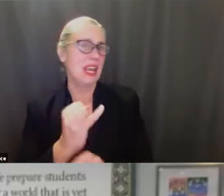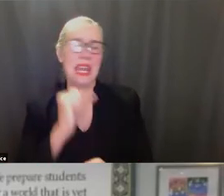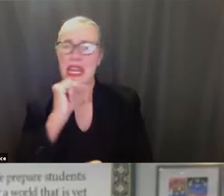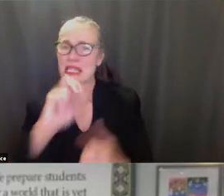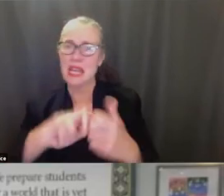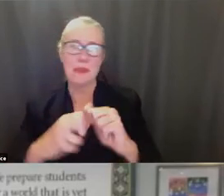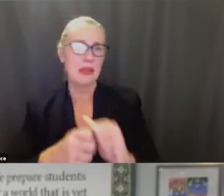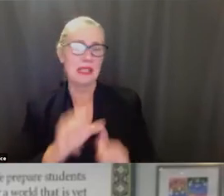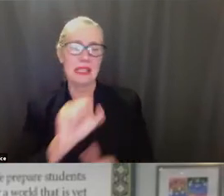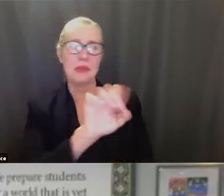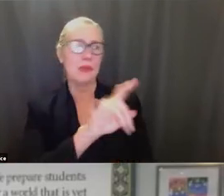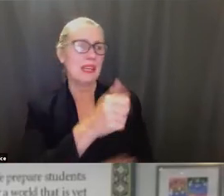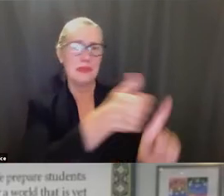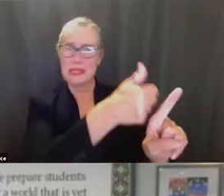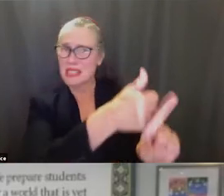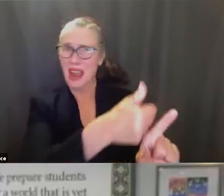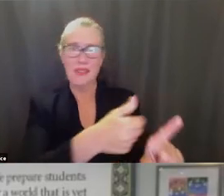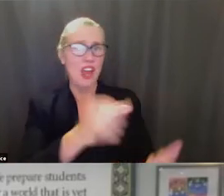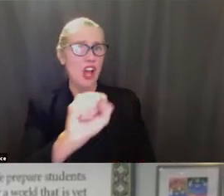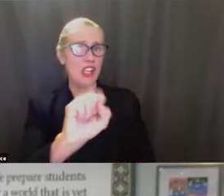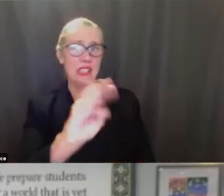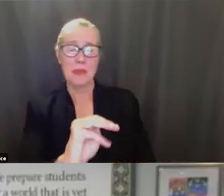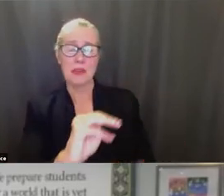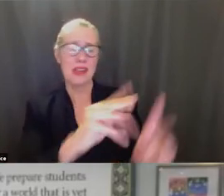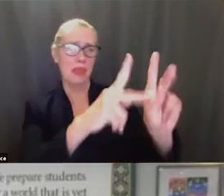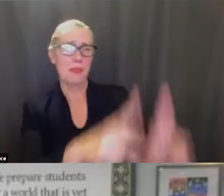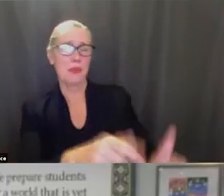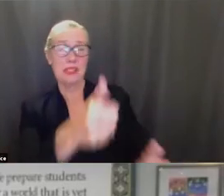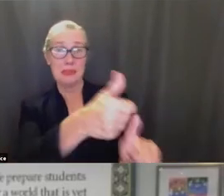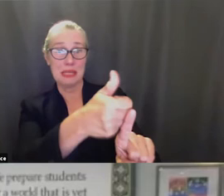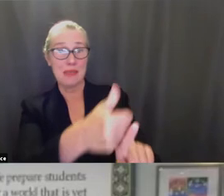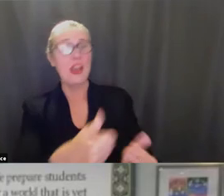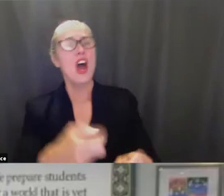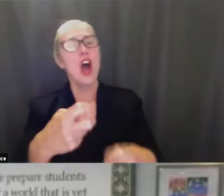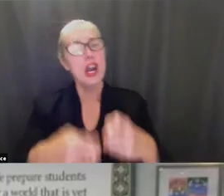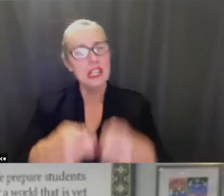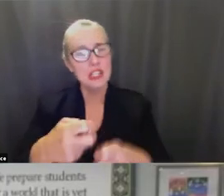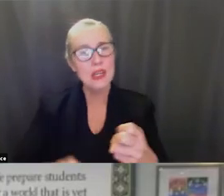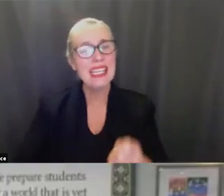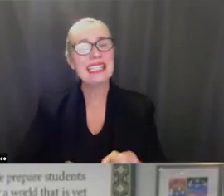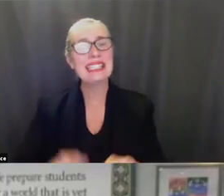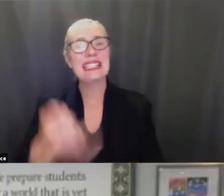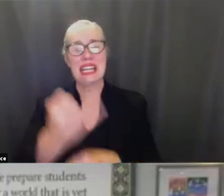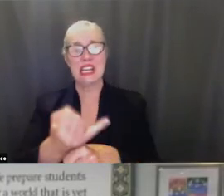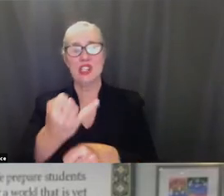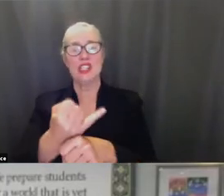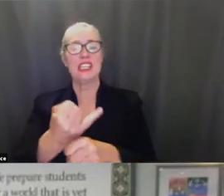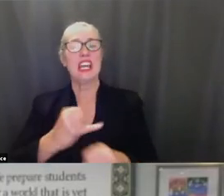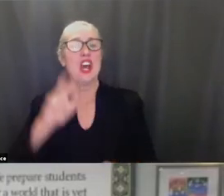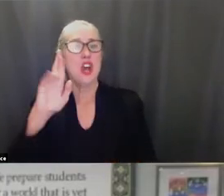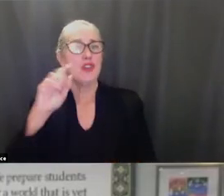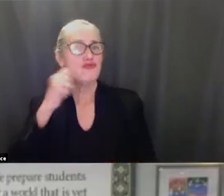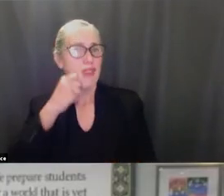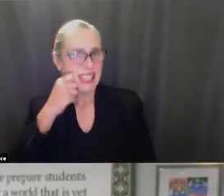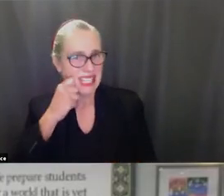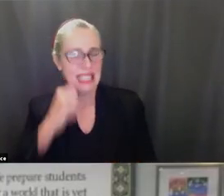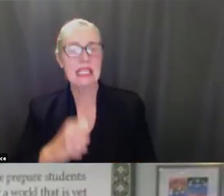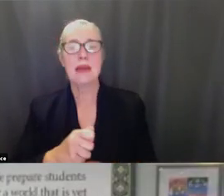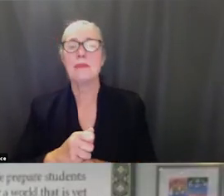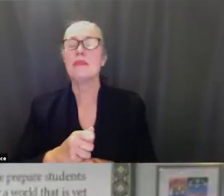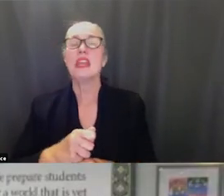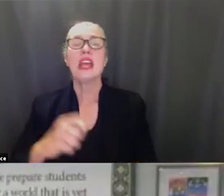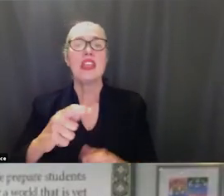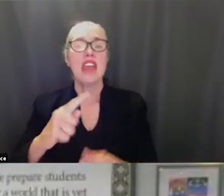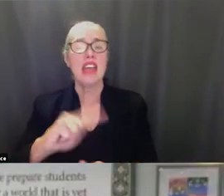resource deputy himself on the san marcos campus our issue is the institutional racism transphobia xenophobia and ableism exerted by the